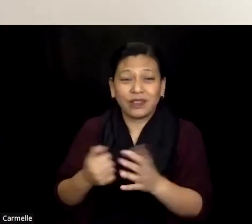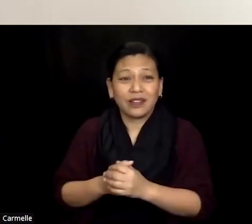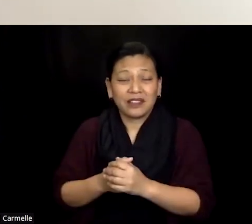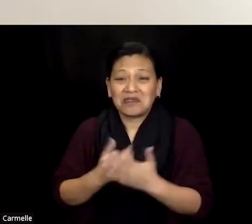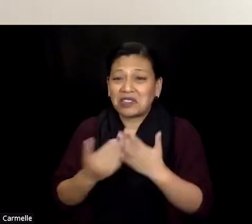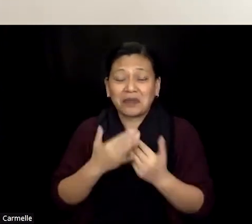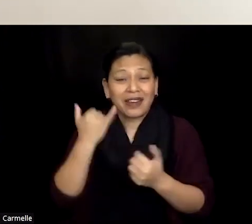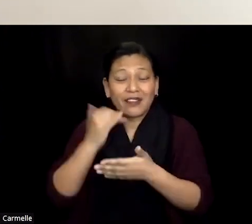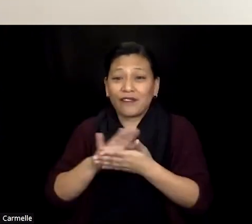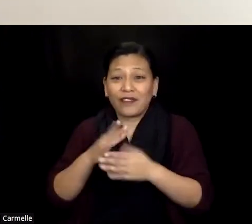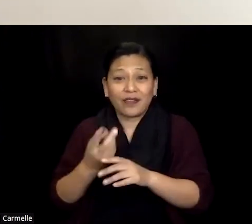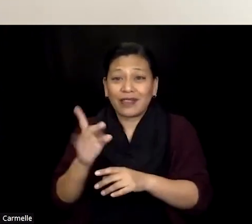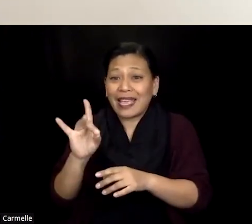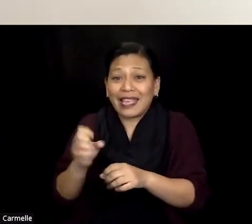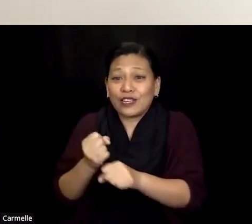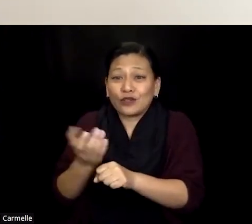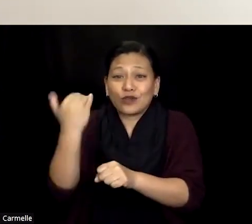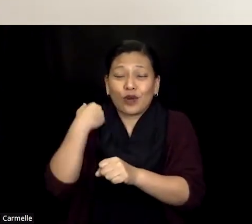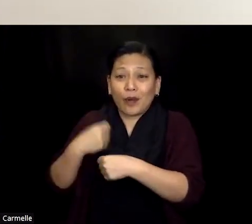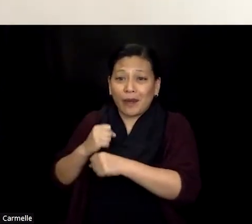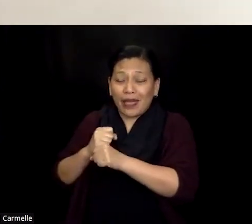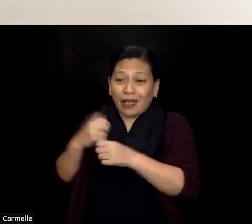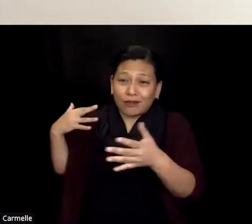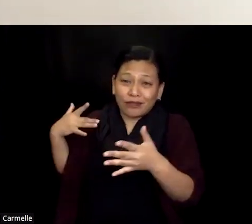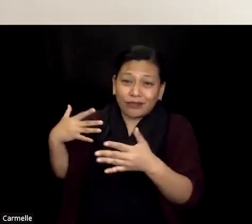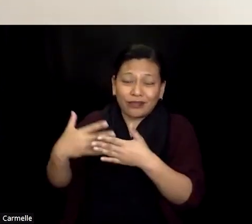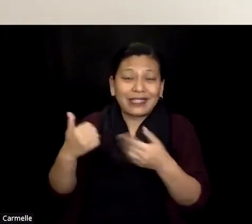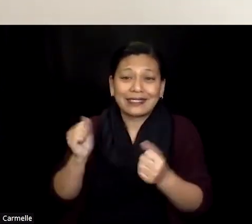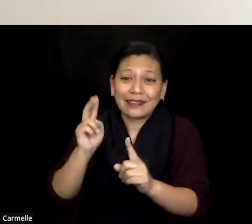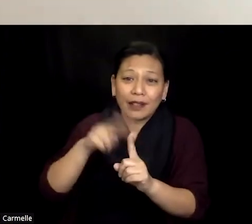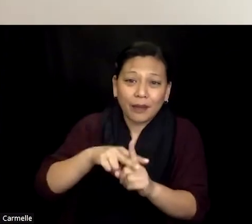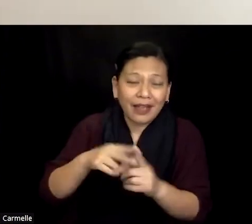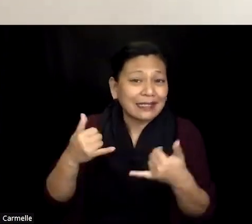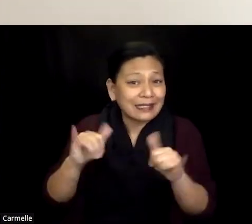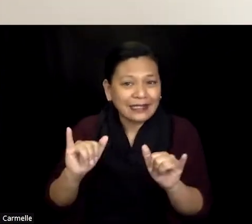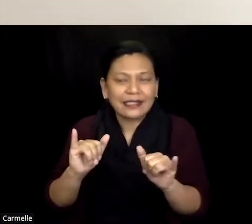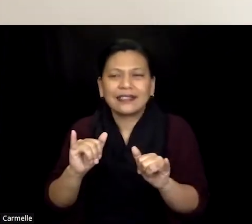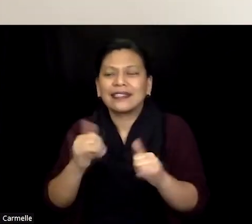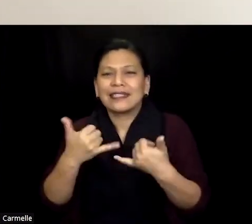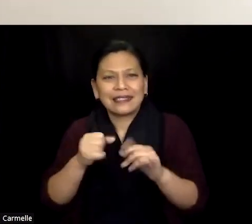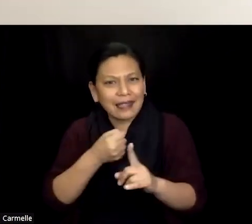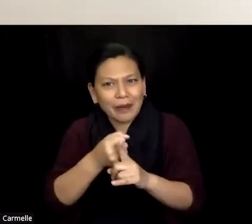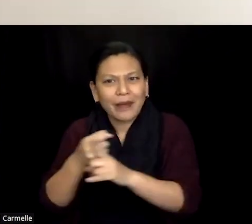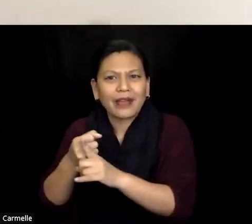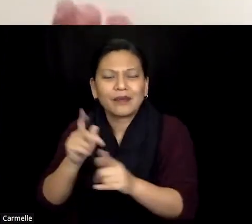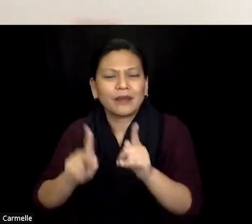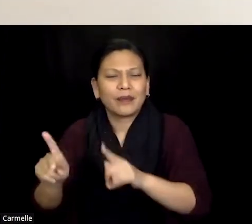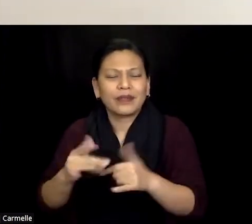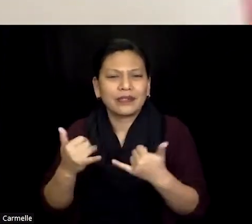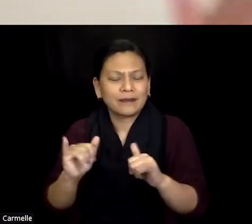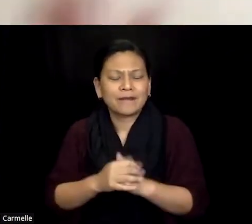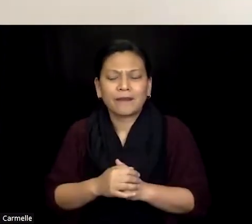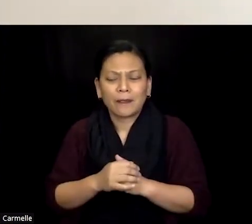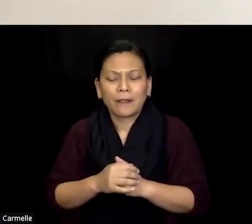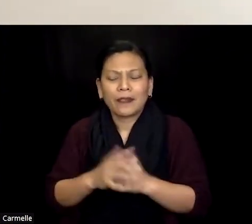is relevant now and still evokes emotions on a completely different level for people. So, I mean, I guess like you're,